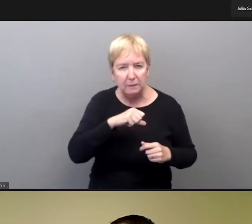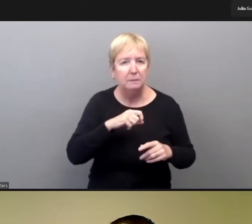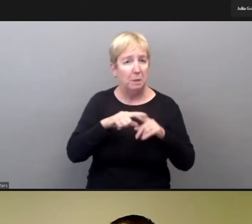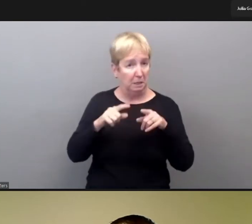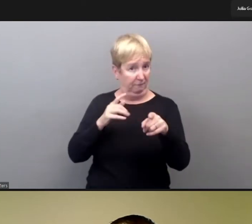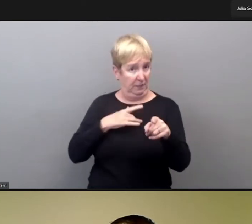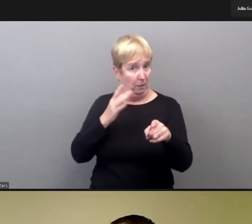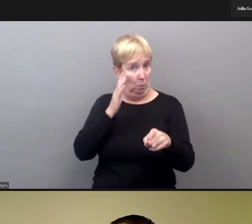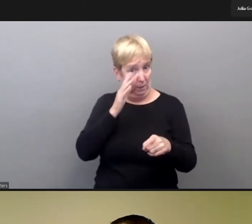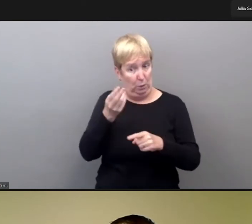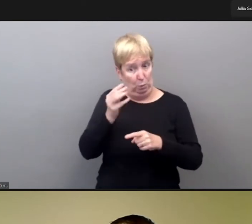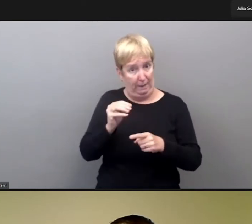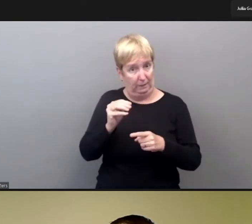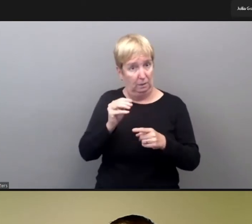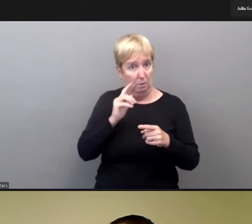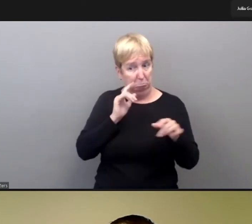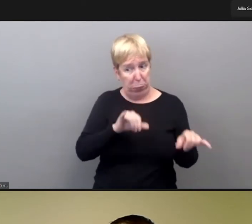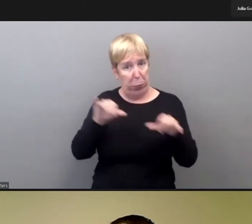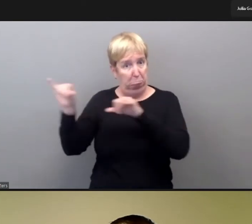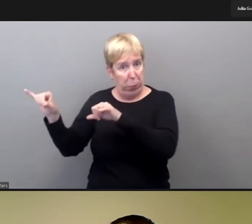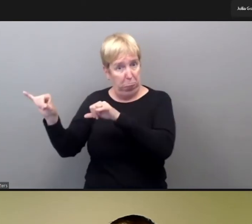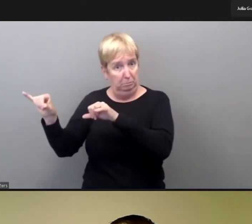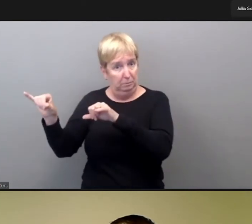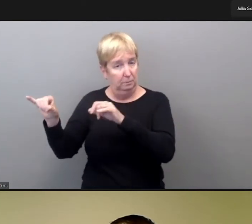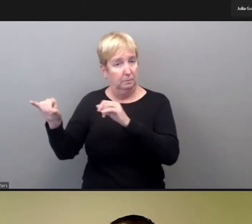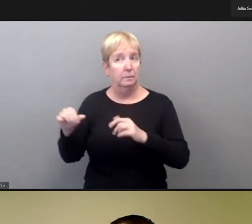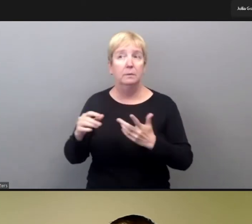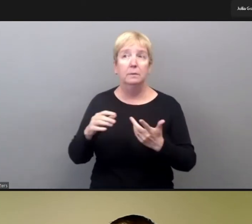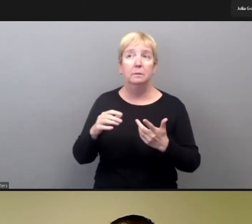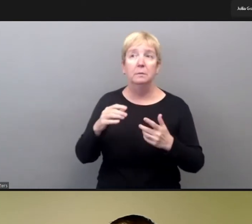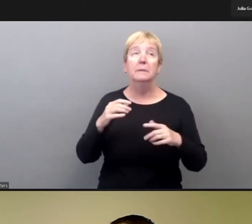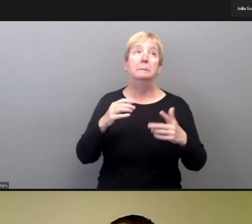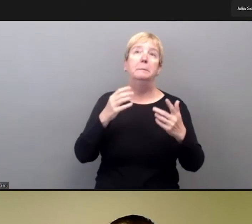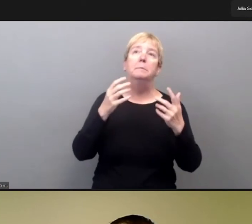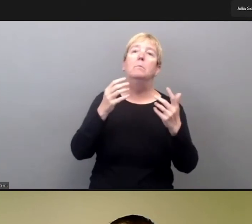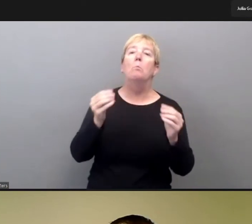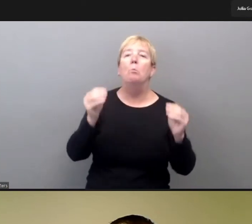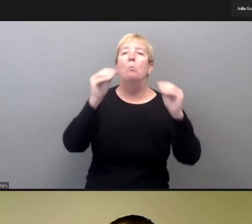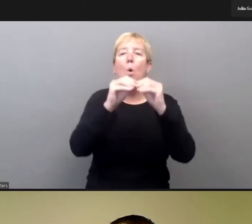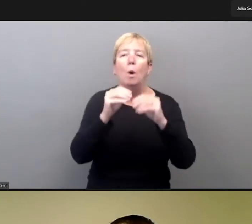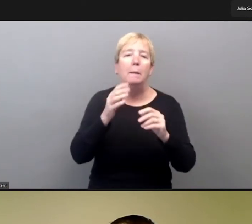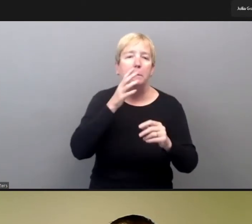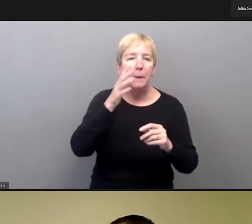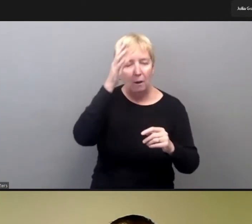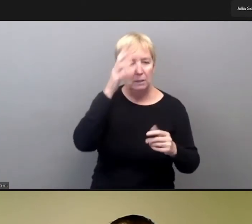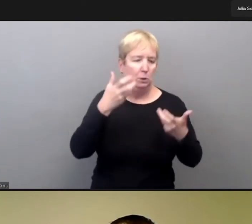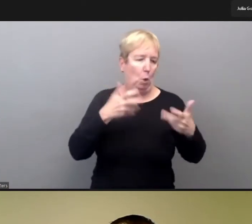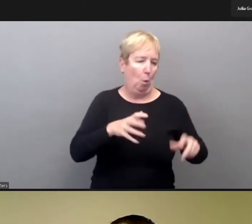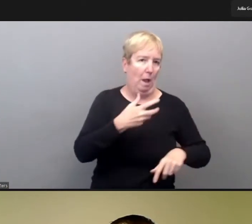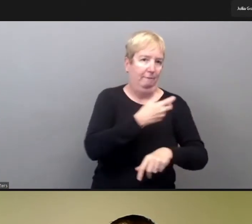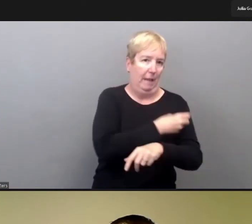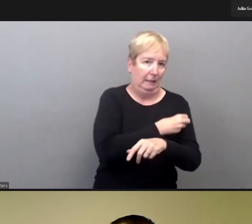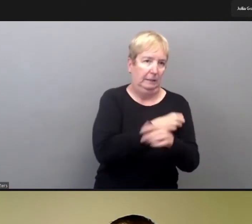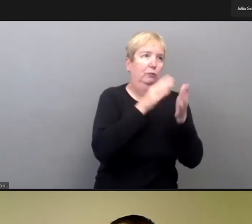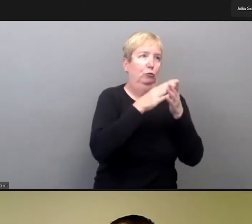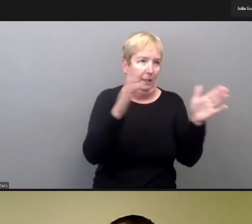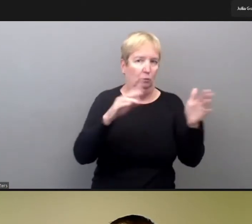rate of lack of uptake because we've seen that increase in exemptions. I hope that makes sense.